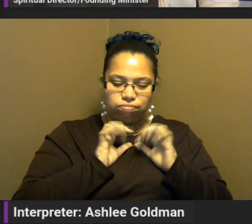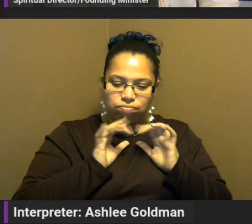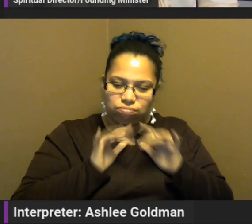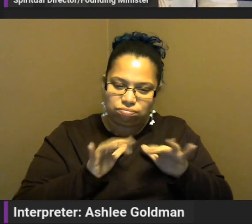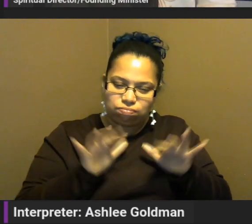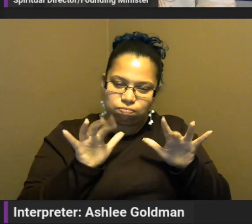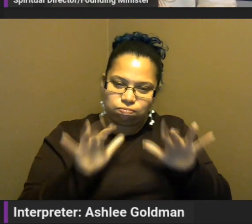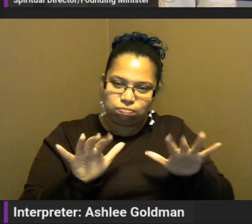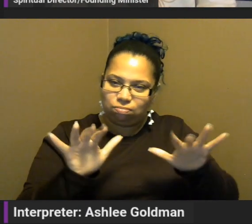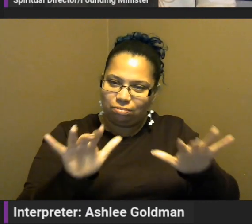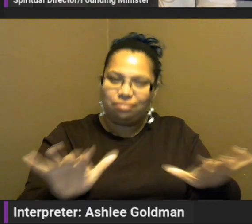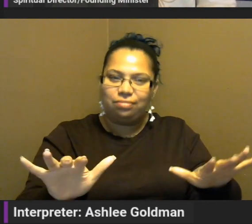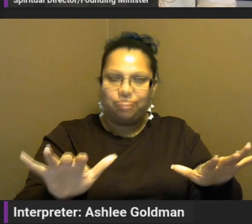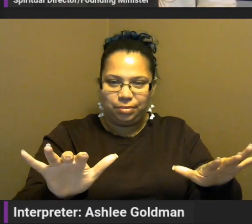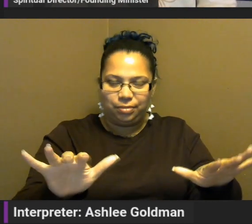radiating.